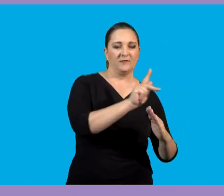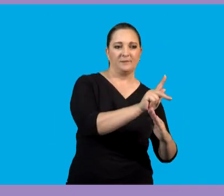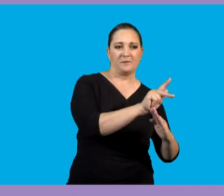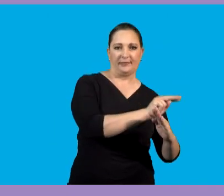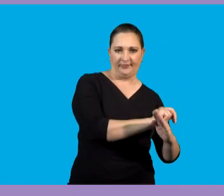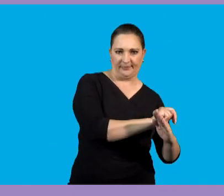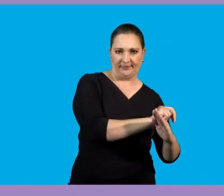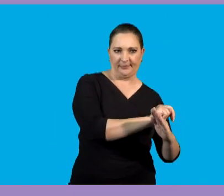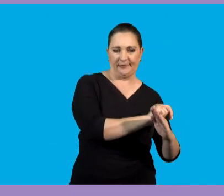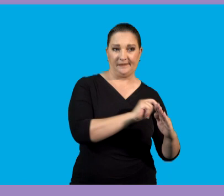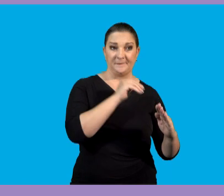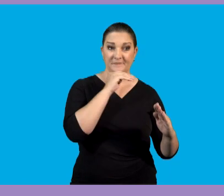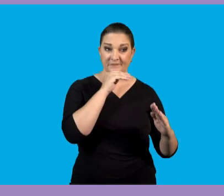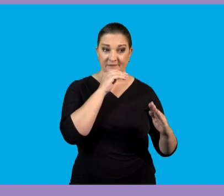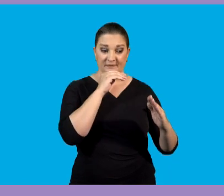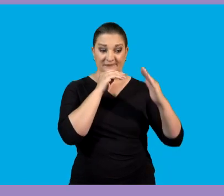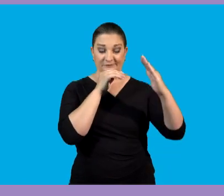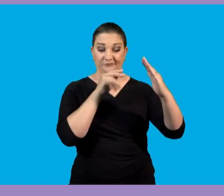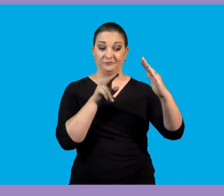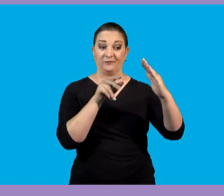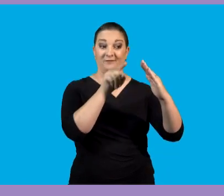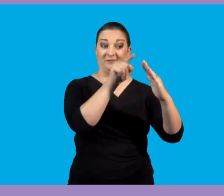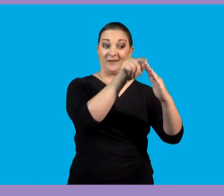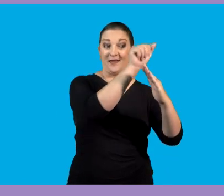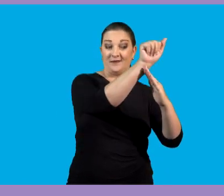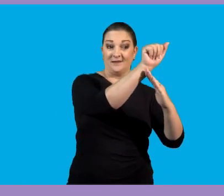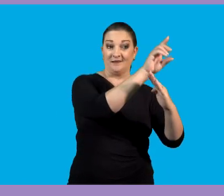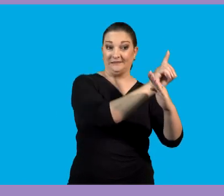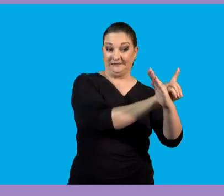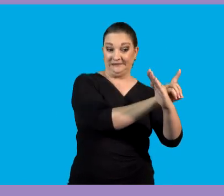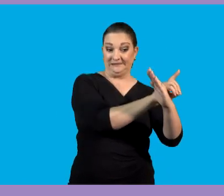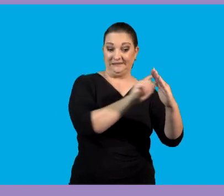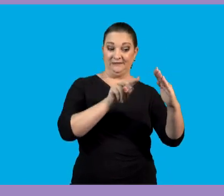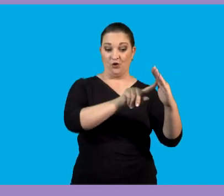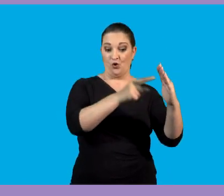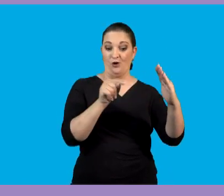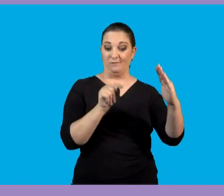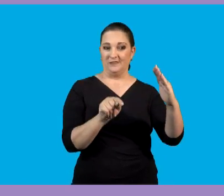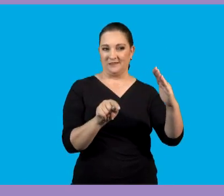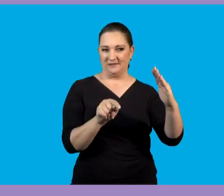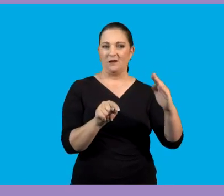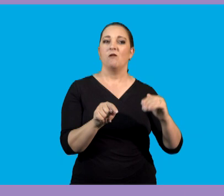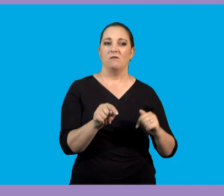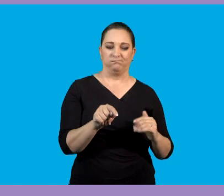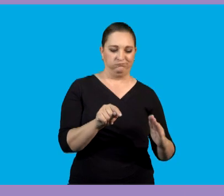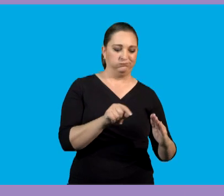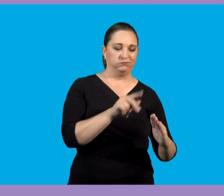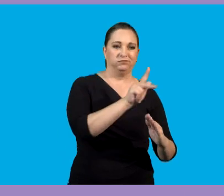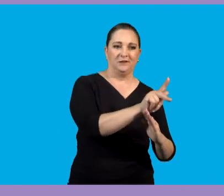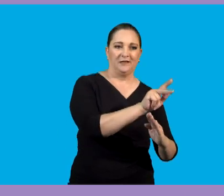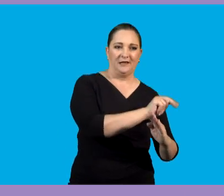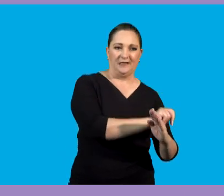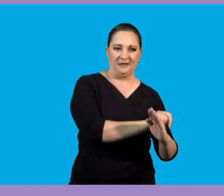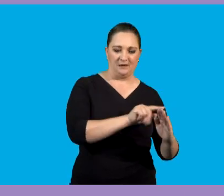this would mean that side AD is corresponding with side KN. So